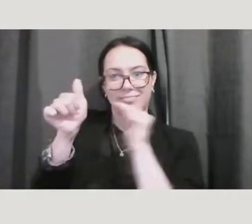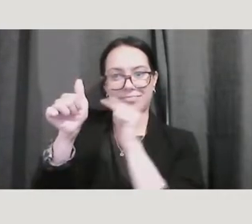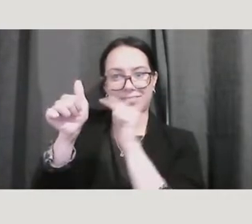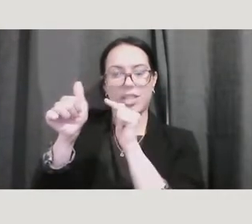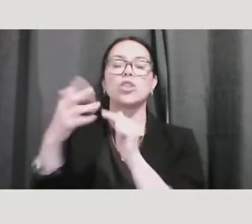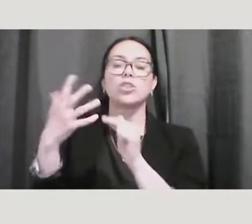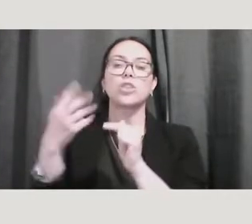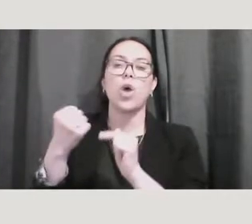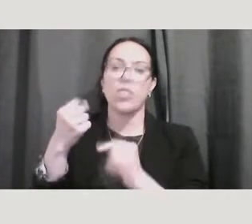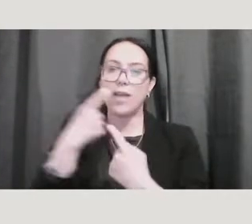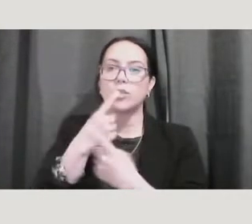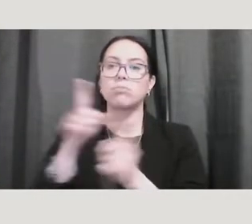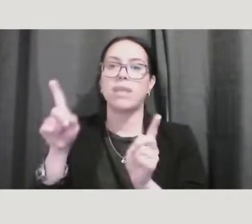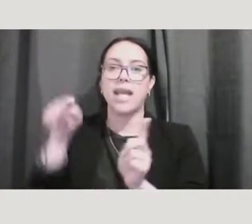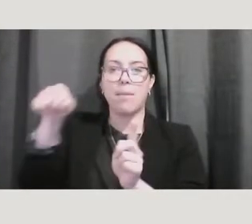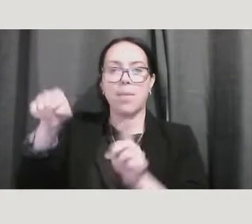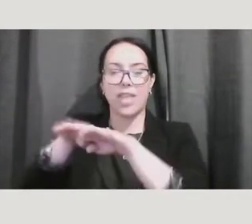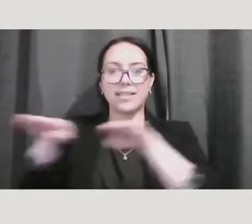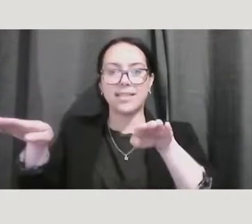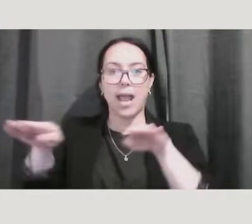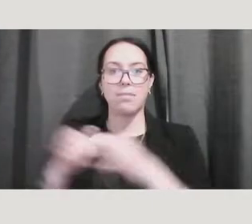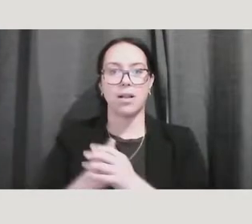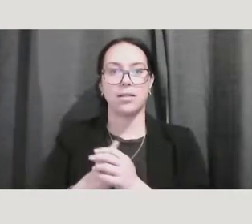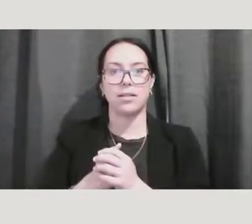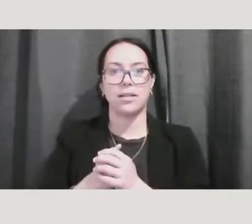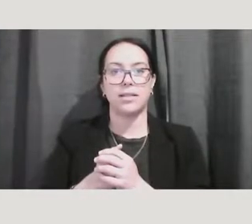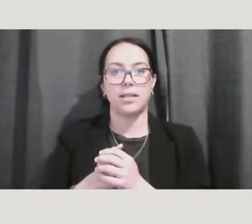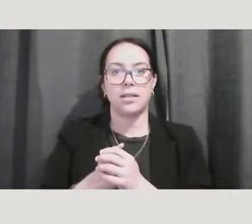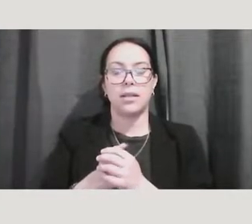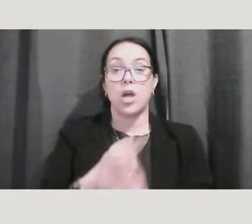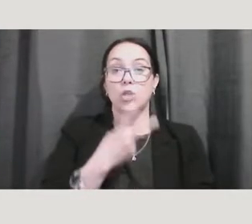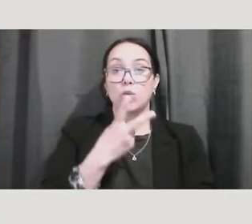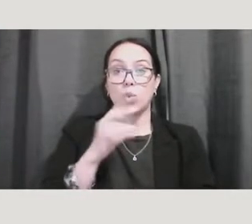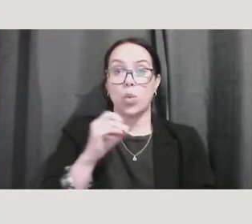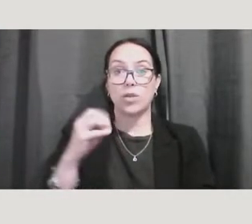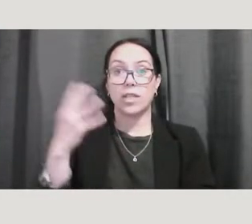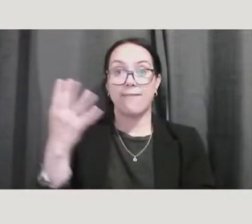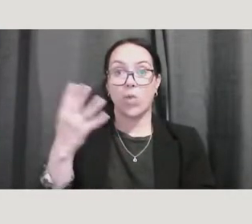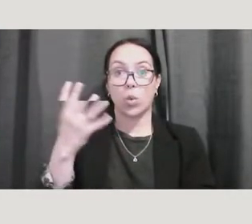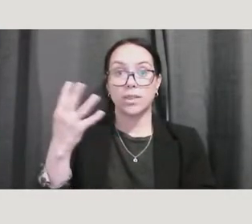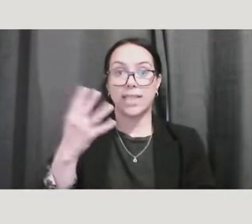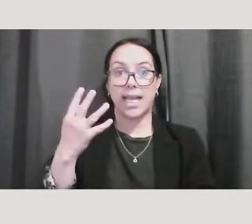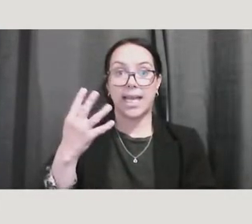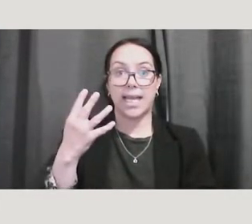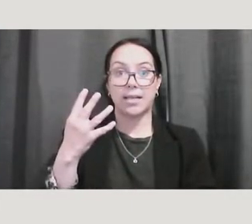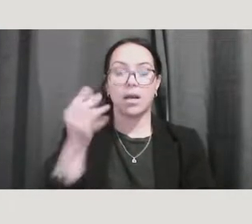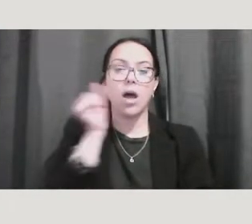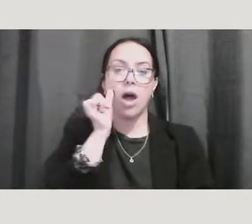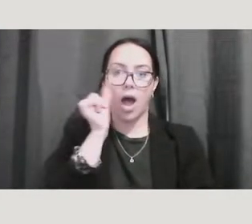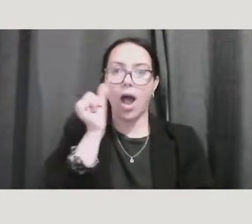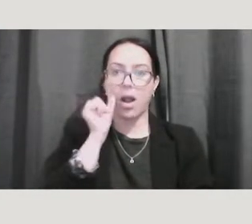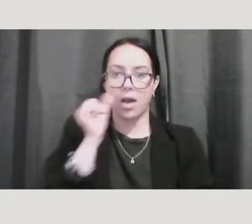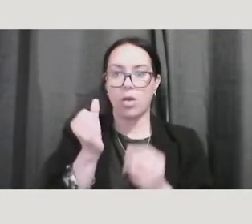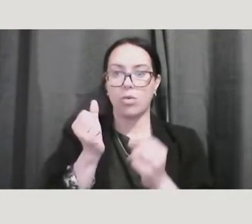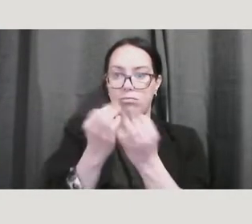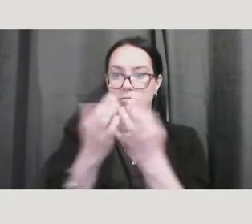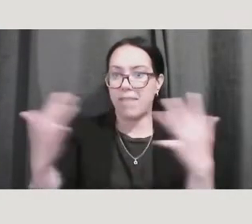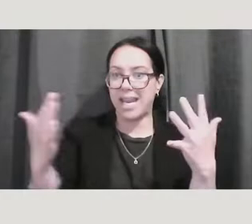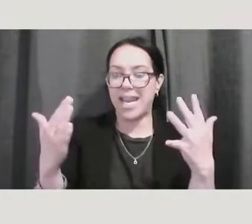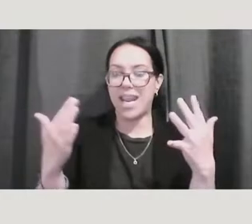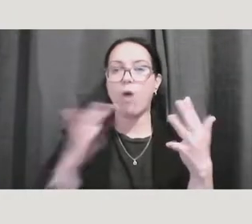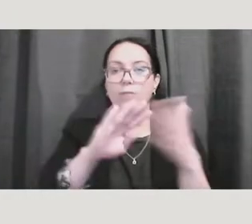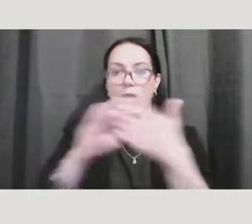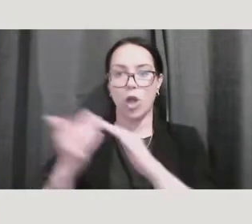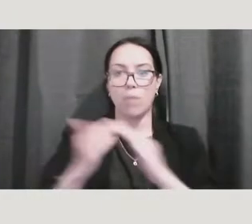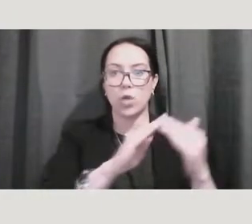them did were members of their board in 19 2014 uh and I know many of the community did provide